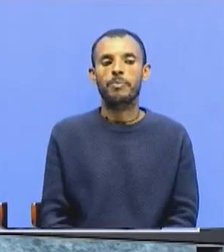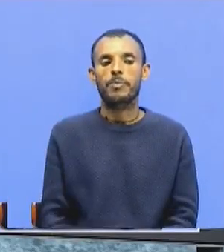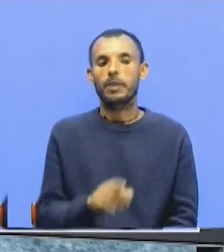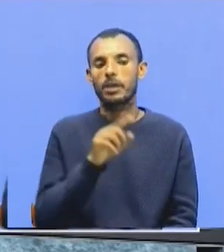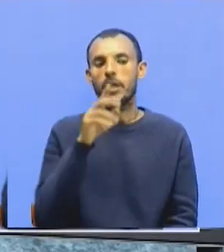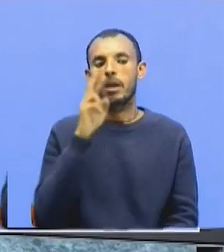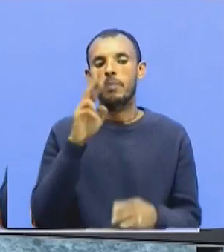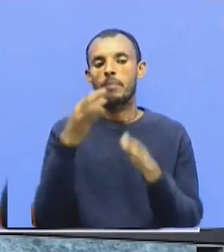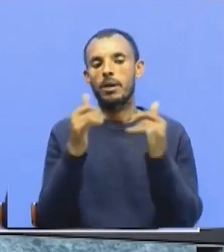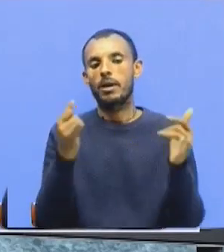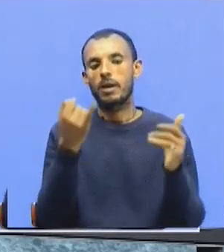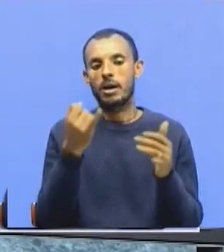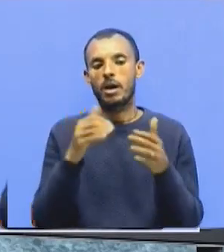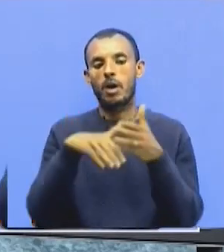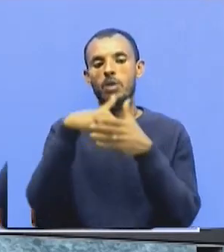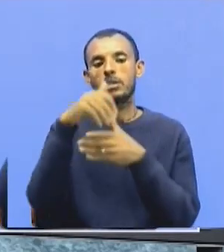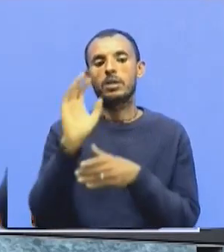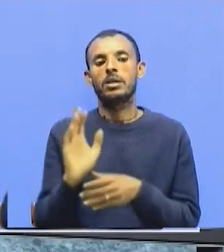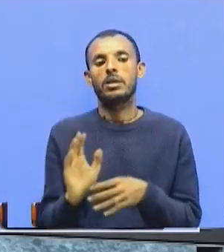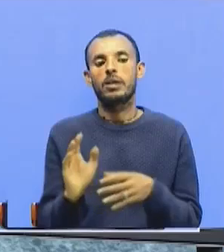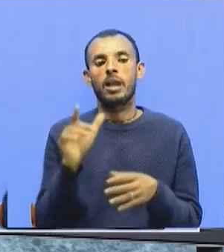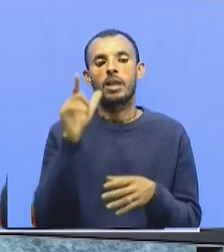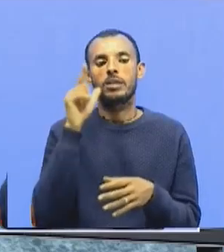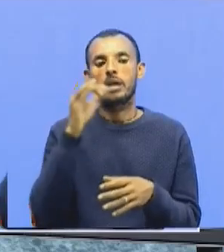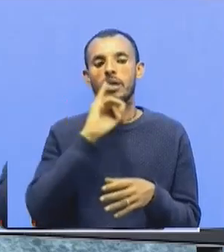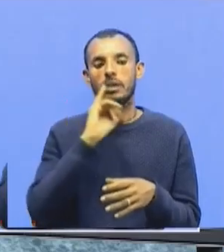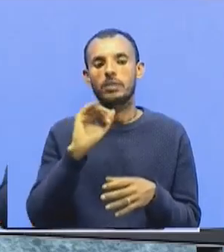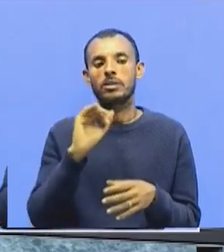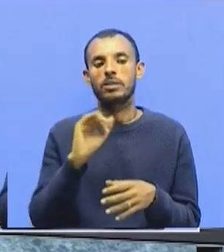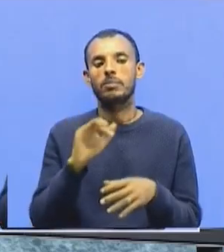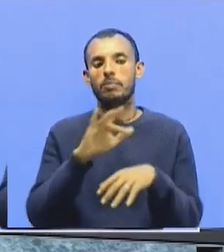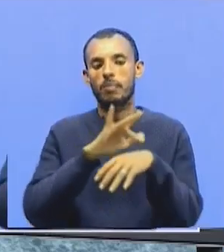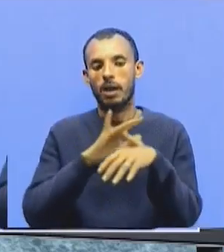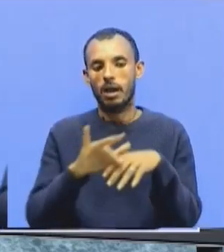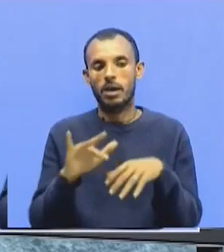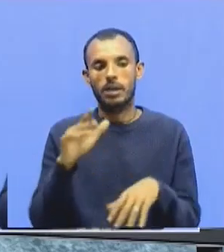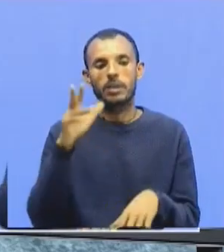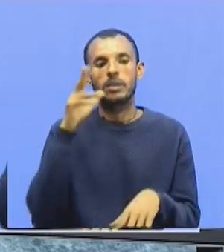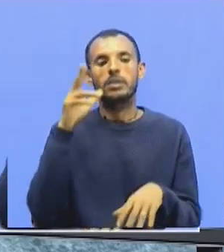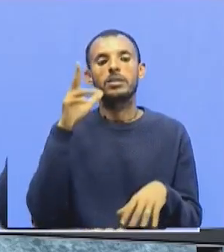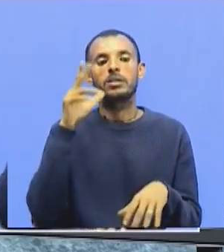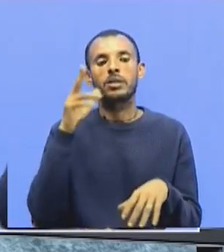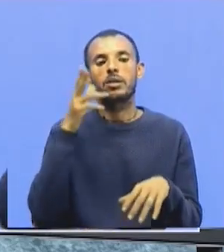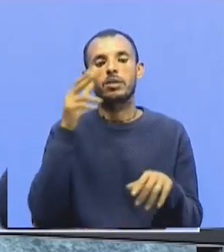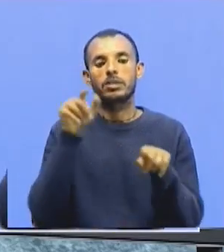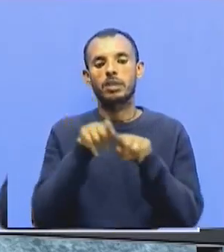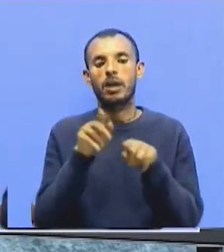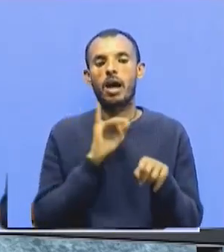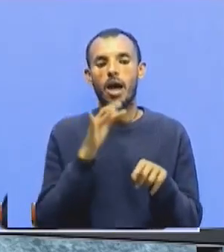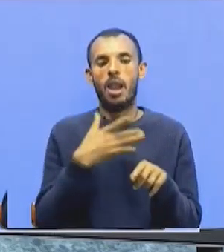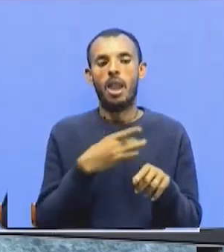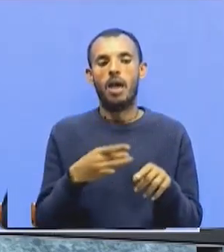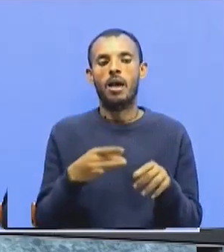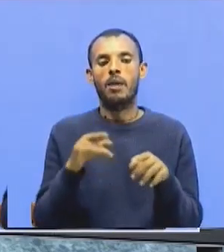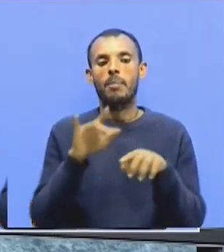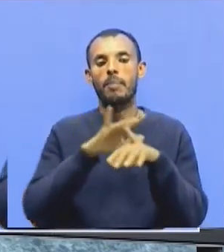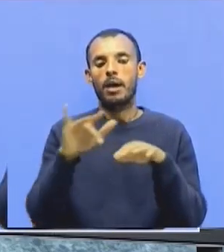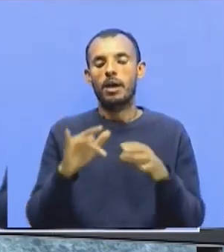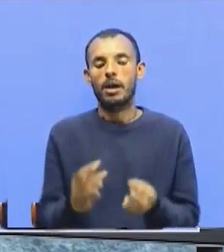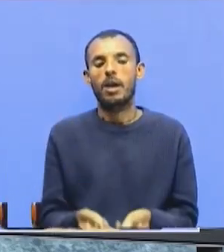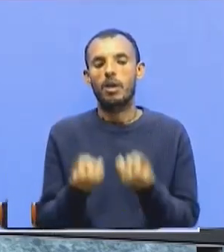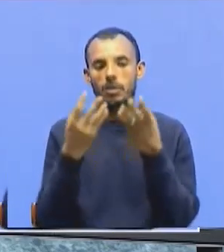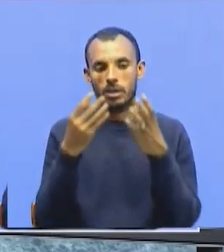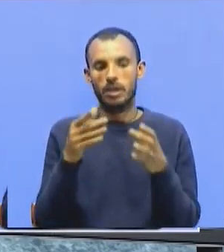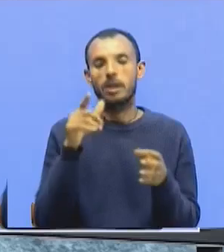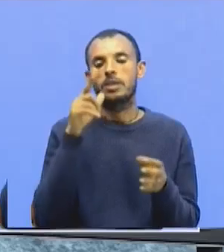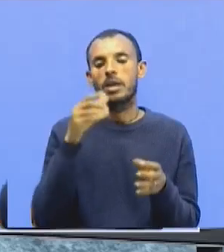are playing outside. Lisa is blank sister. I like blank a lot. So Lisa is